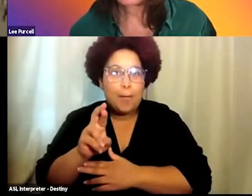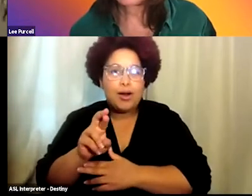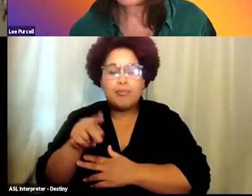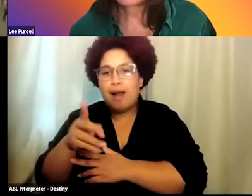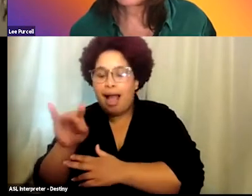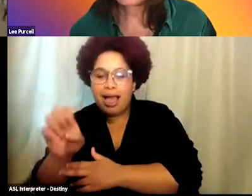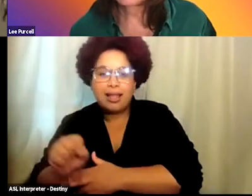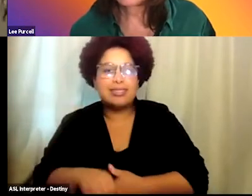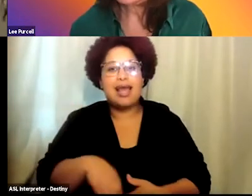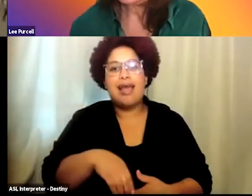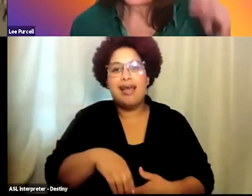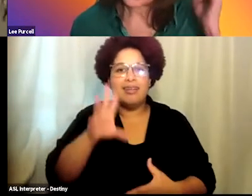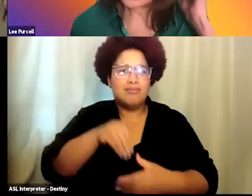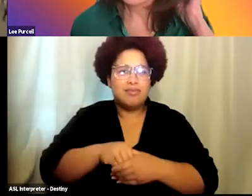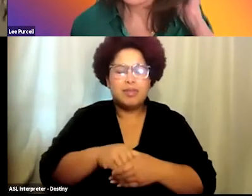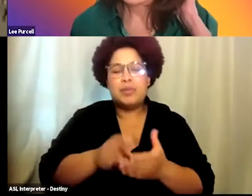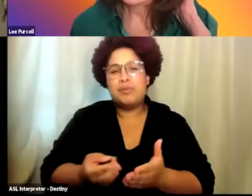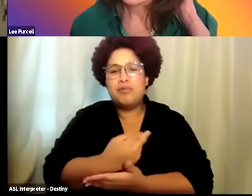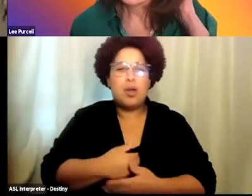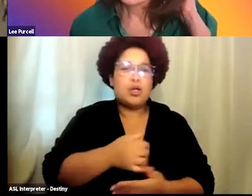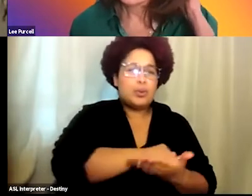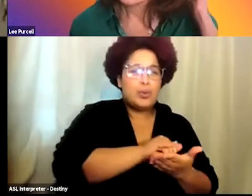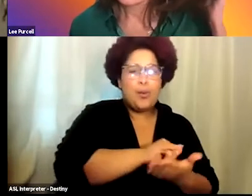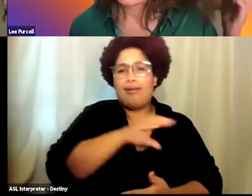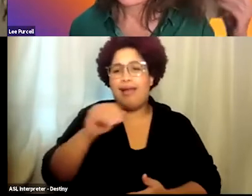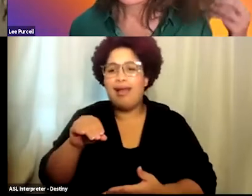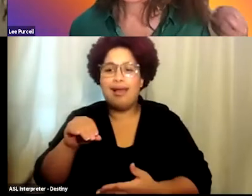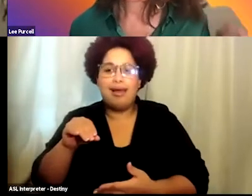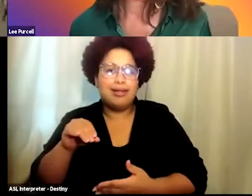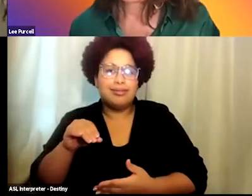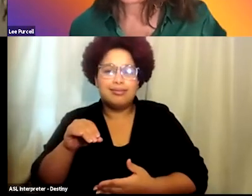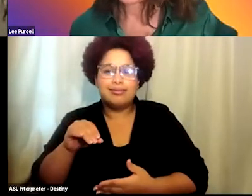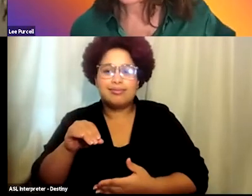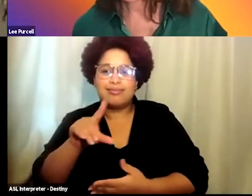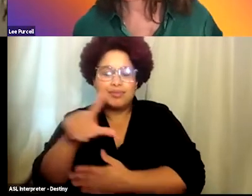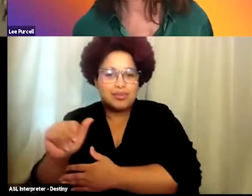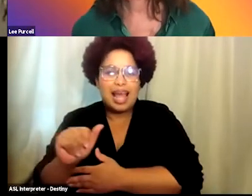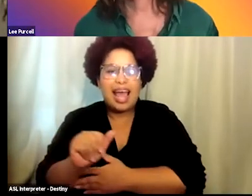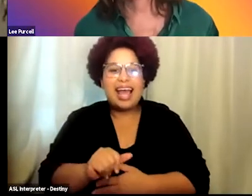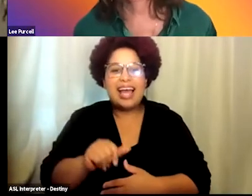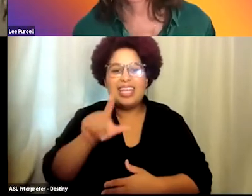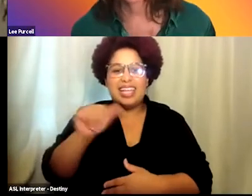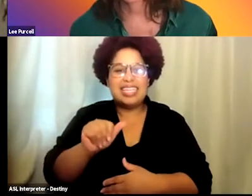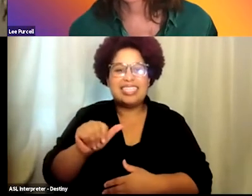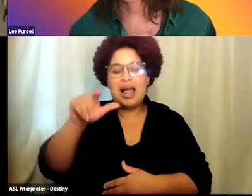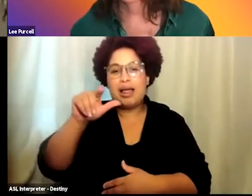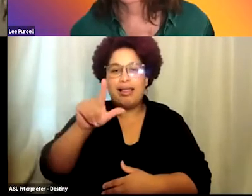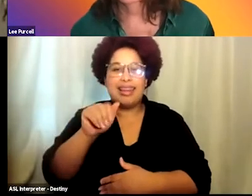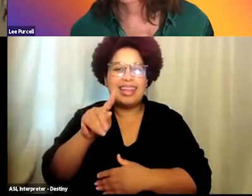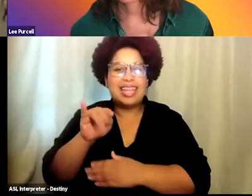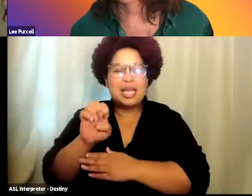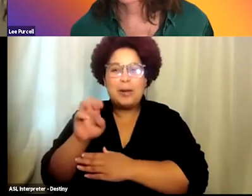Barnes Review in LA and New York, and was Los Angeles's Little Mary Sunshine. Wow. I would like to say you remain our Little